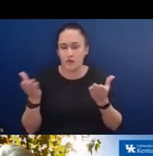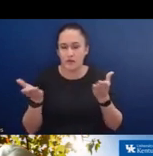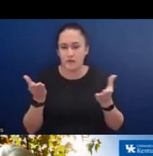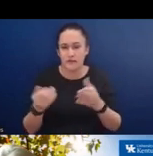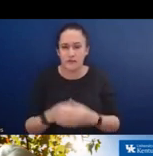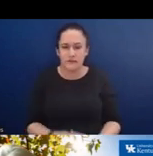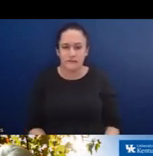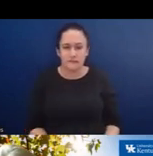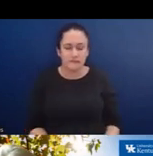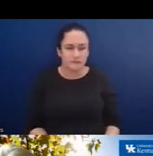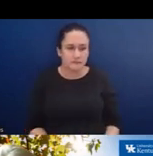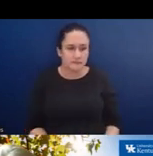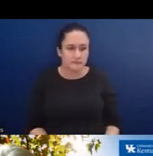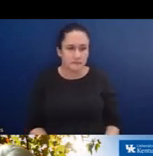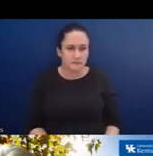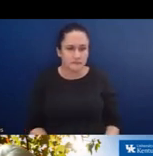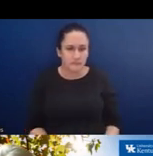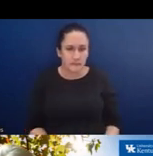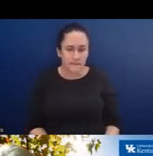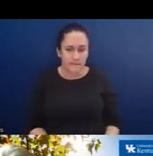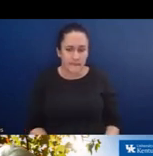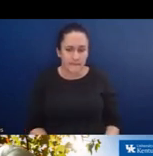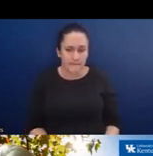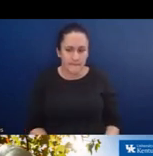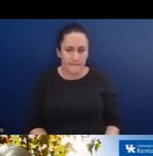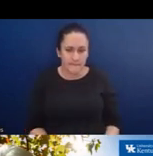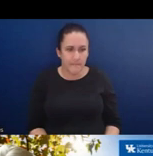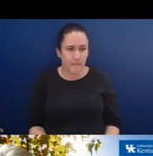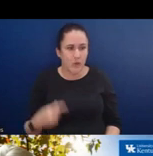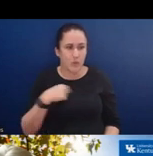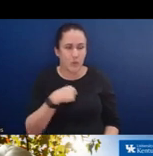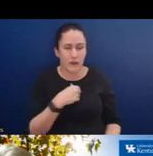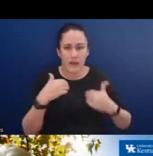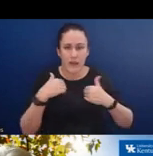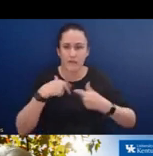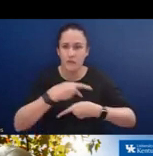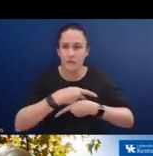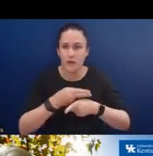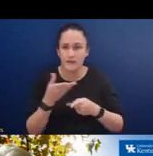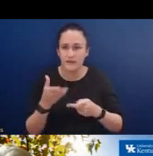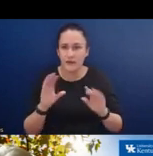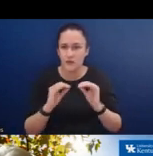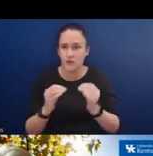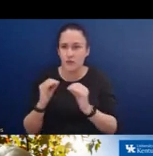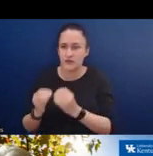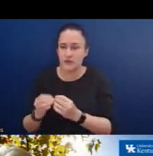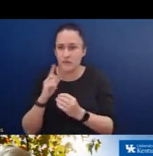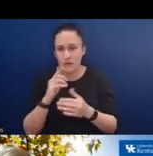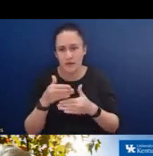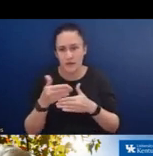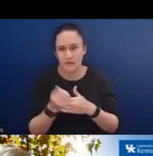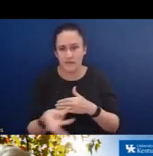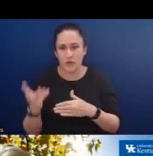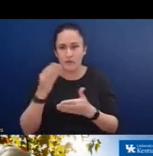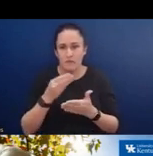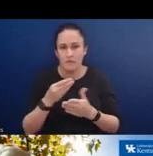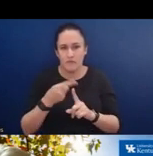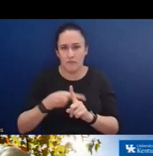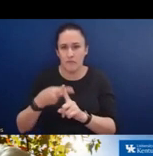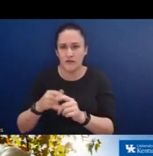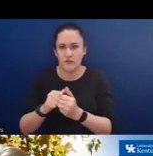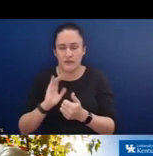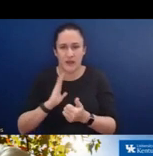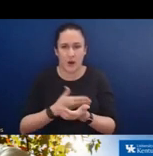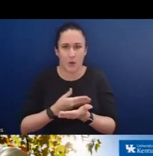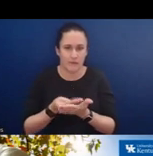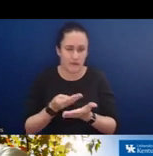services. And we have products at these organizations for another couple months with our funding. So we wanted